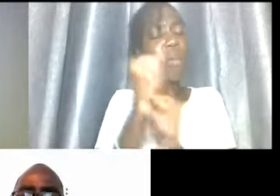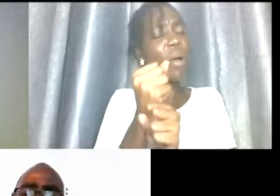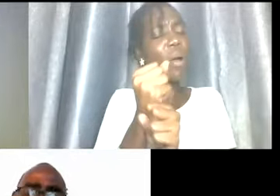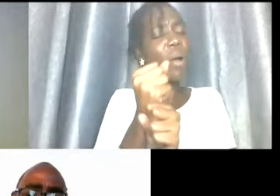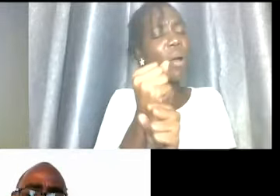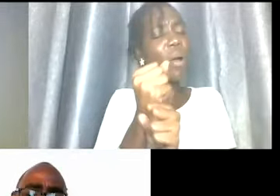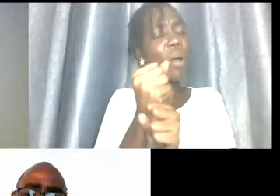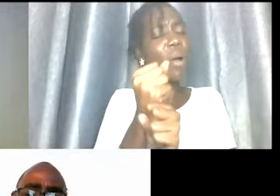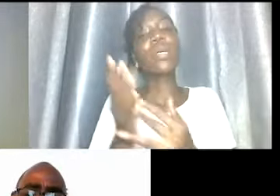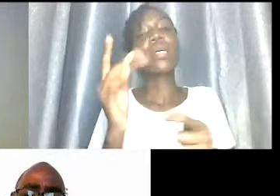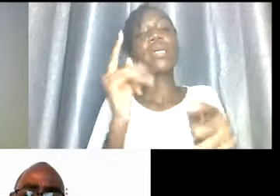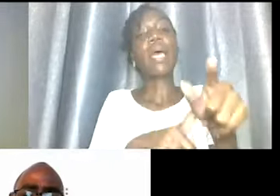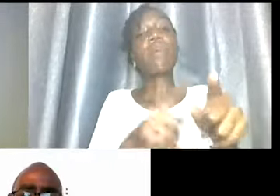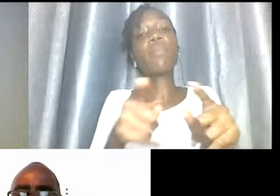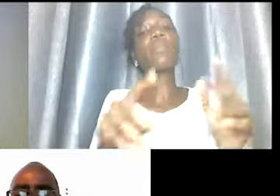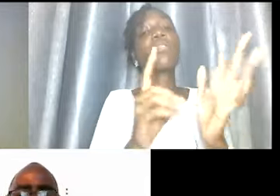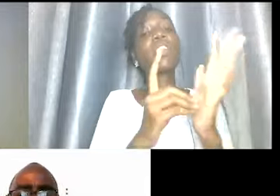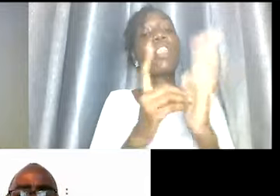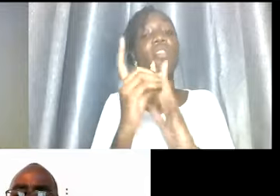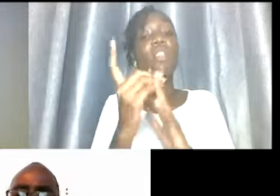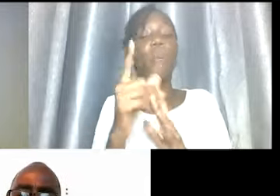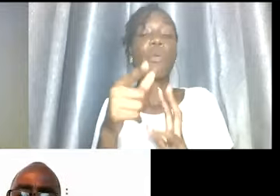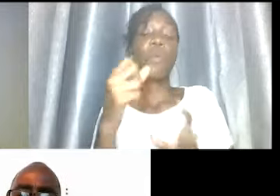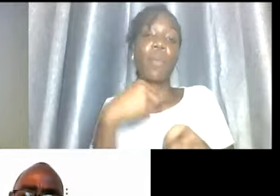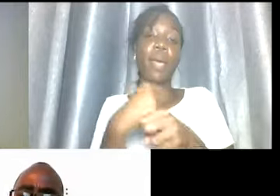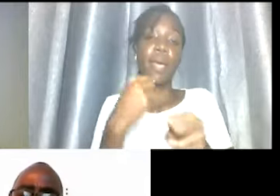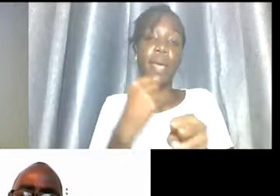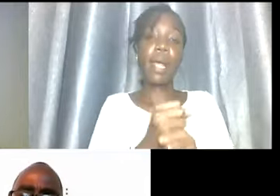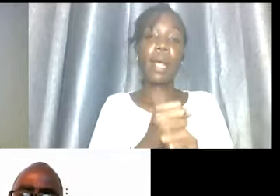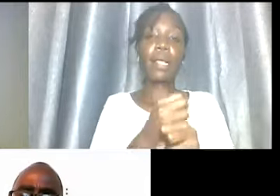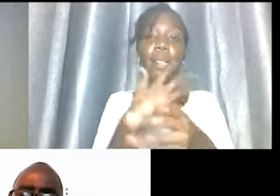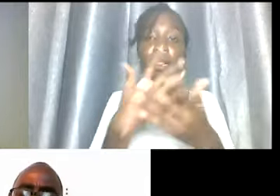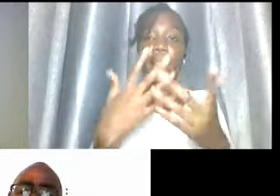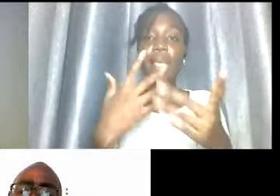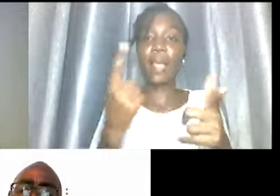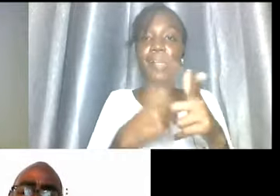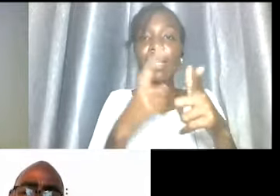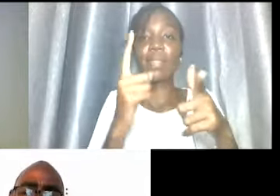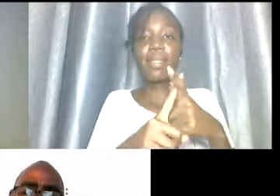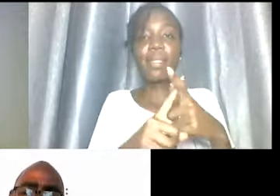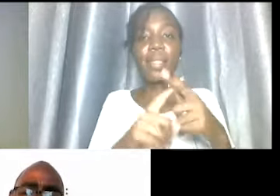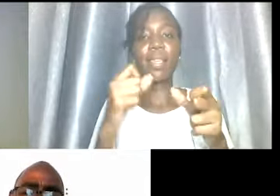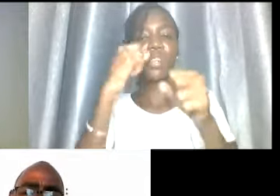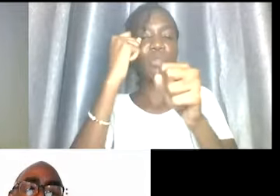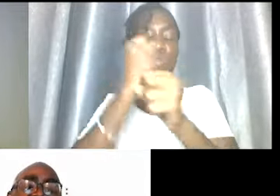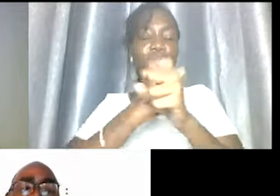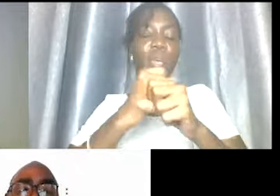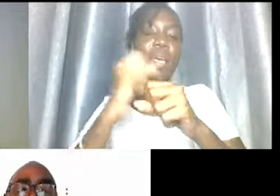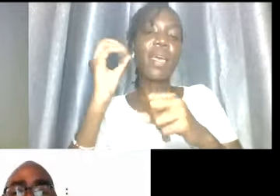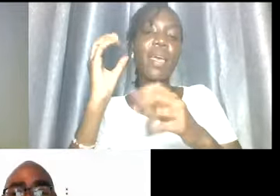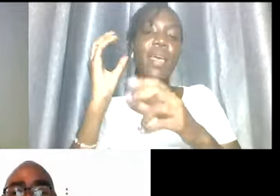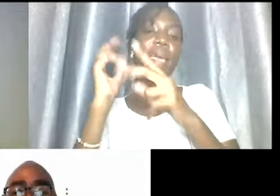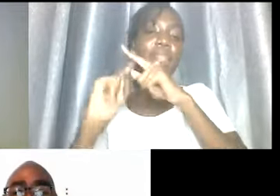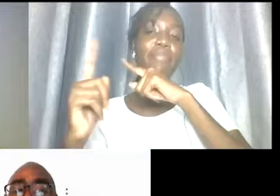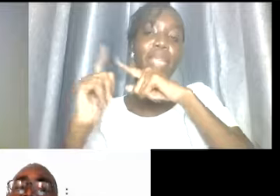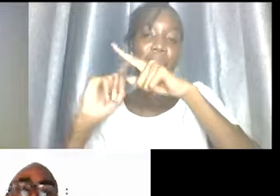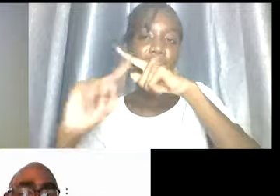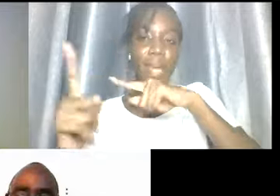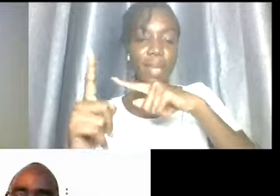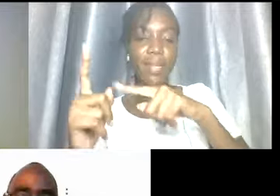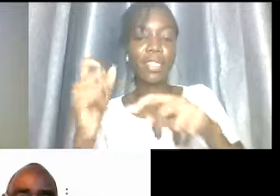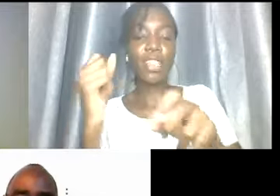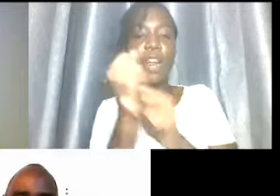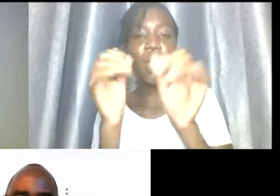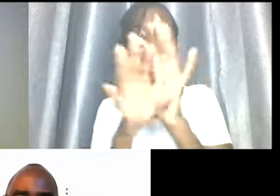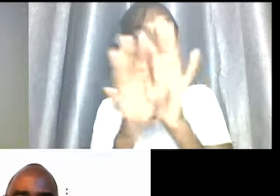you progress, you get a steamroller and you roll it and you flatten it, because experience helps you to iron out all of those